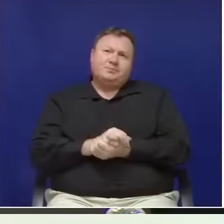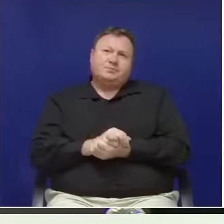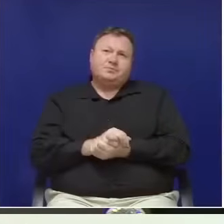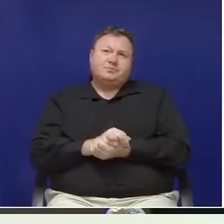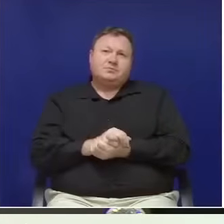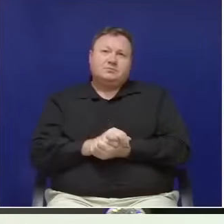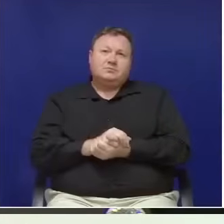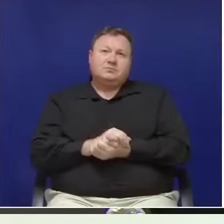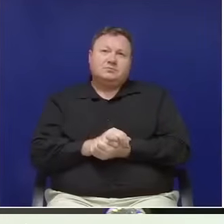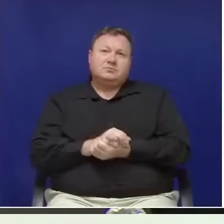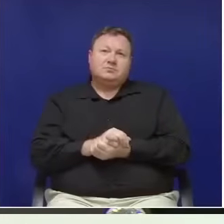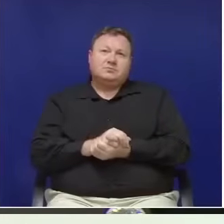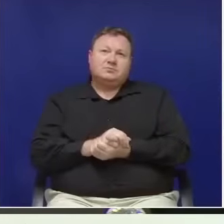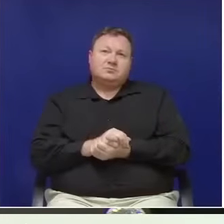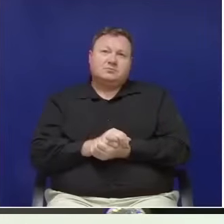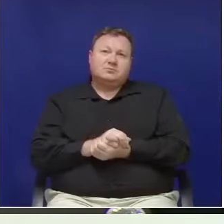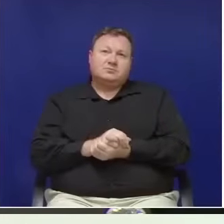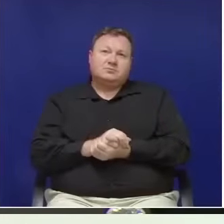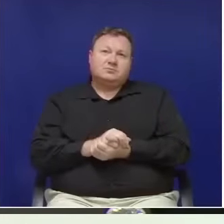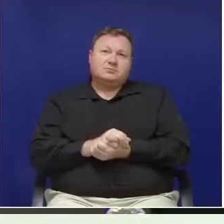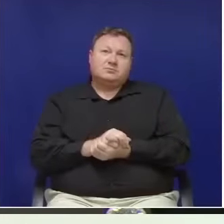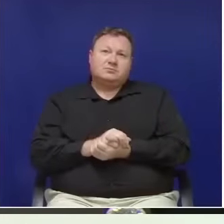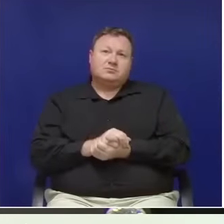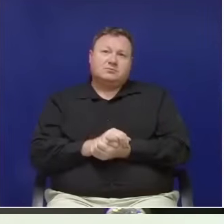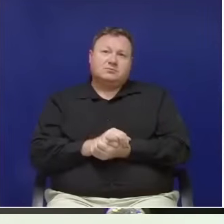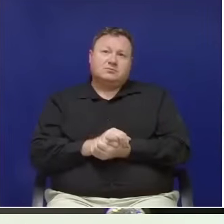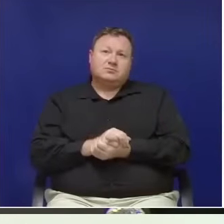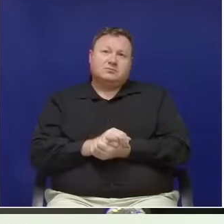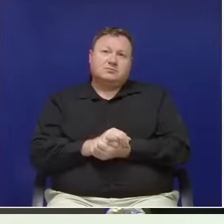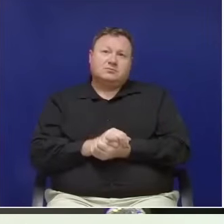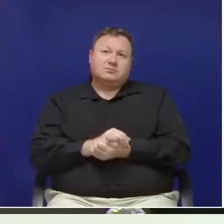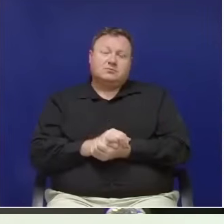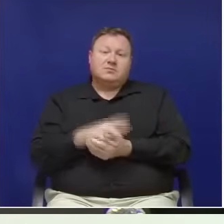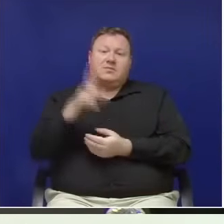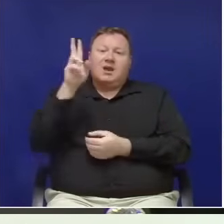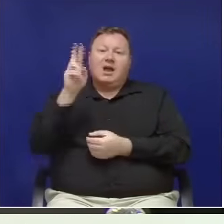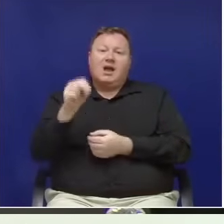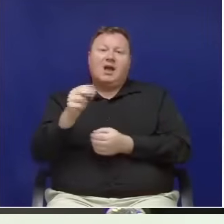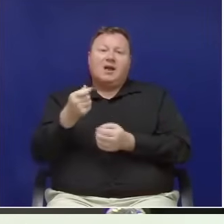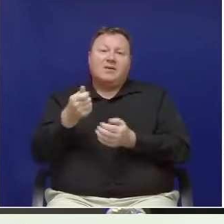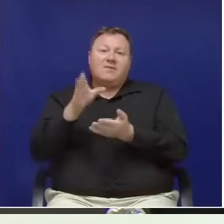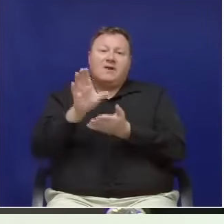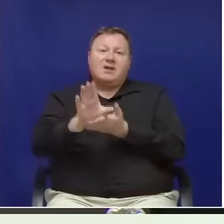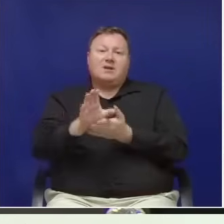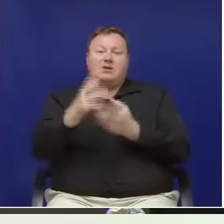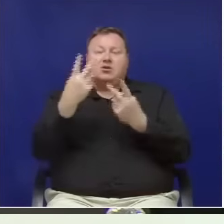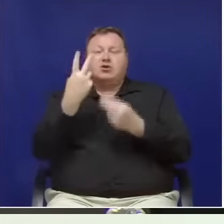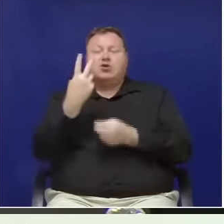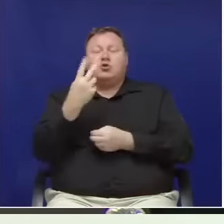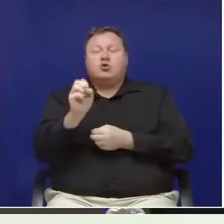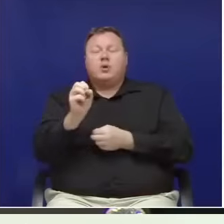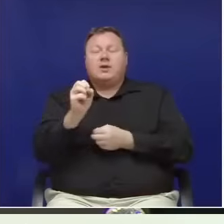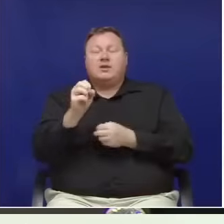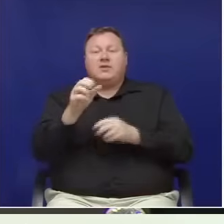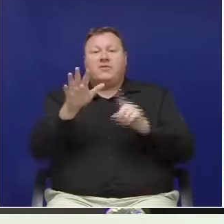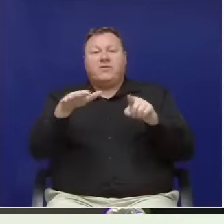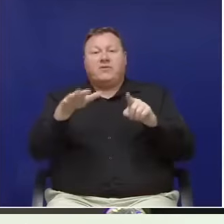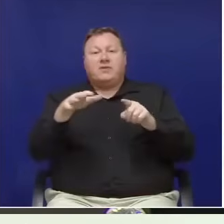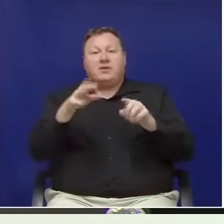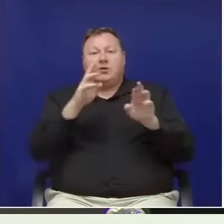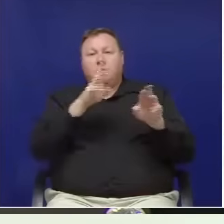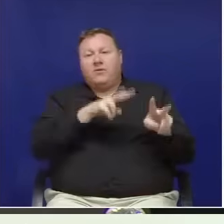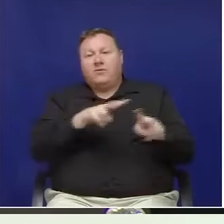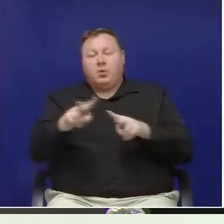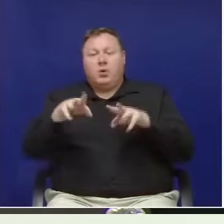after more than a decade of the unfunded 2015 Defence Review, which was accepted